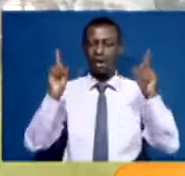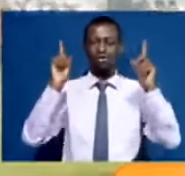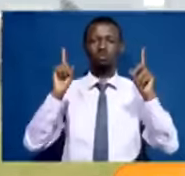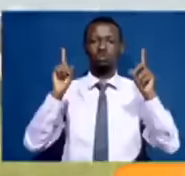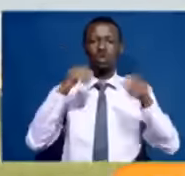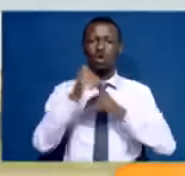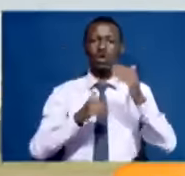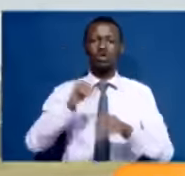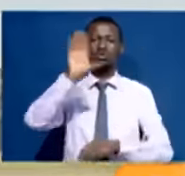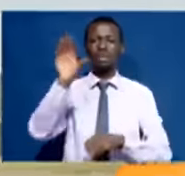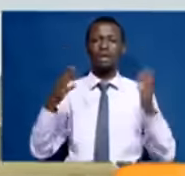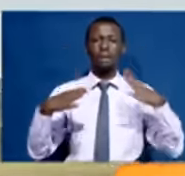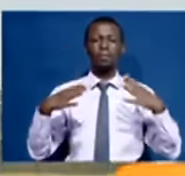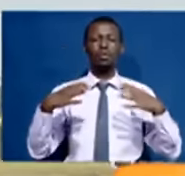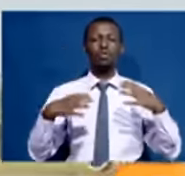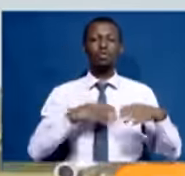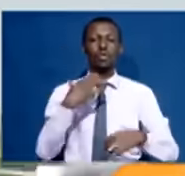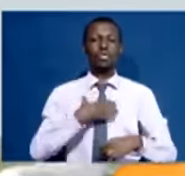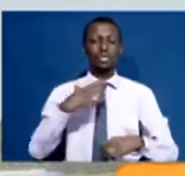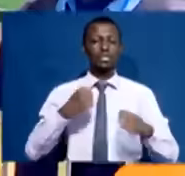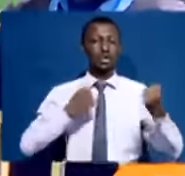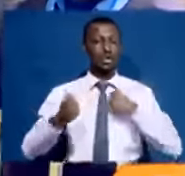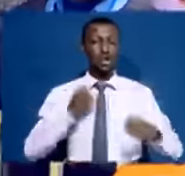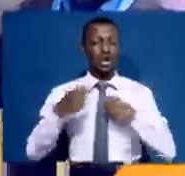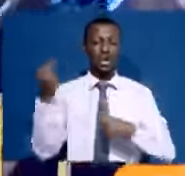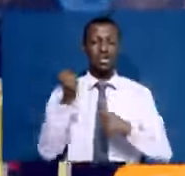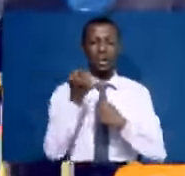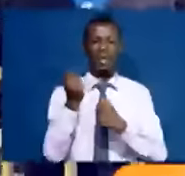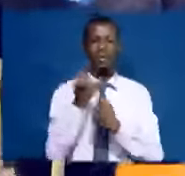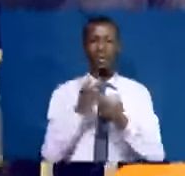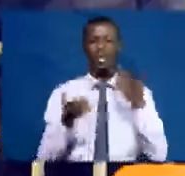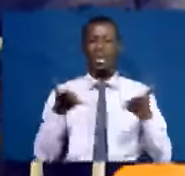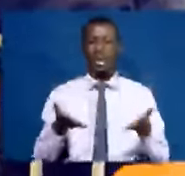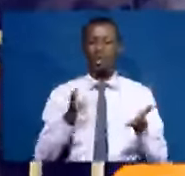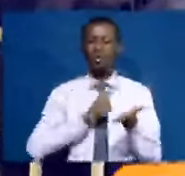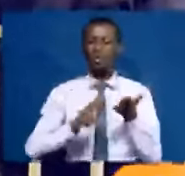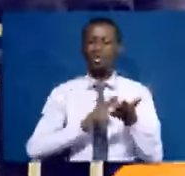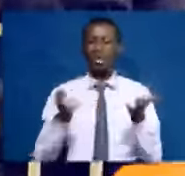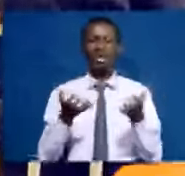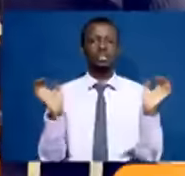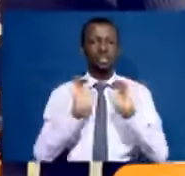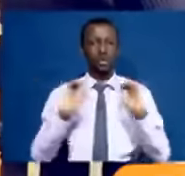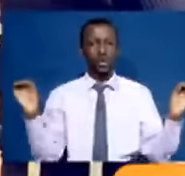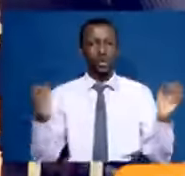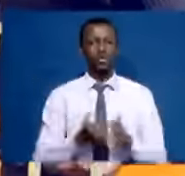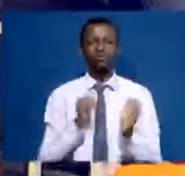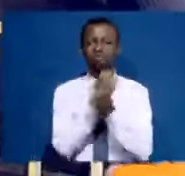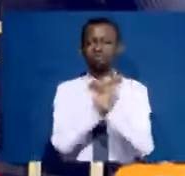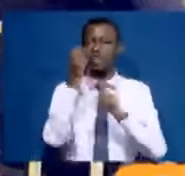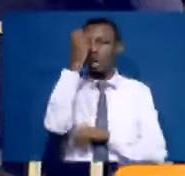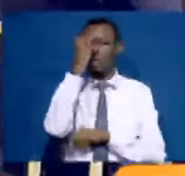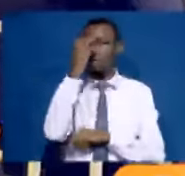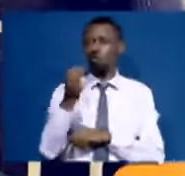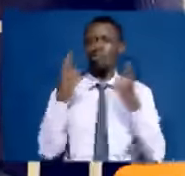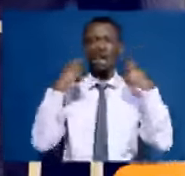all Africans to Kigali in November this year. President William Ruto's historic move to have Kenya a free